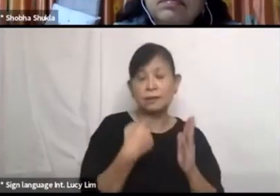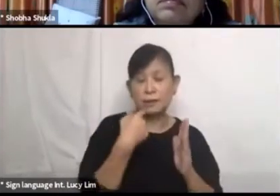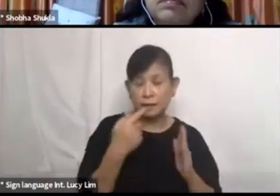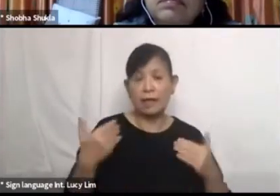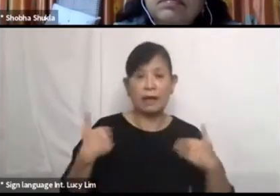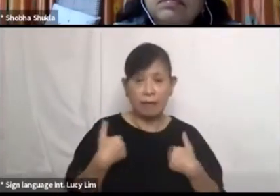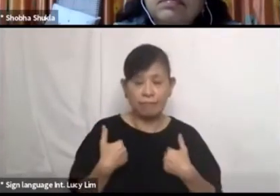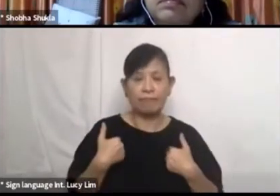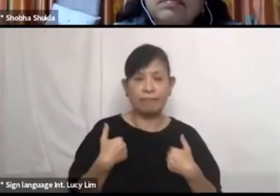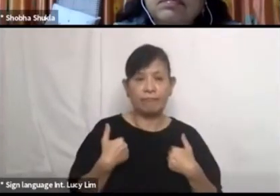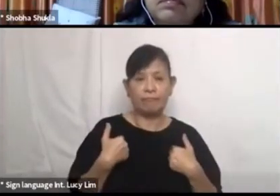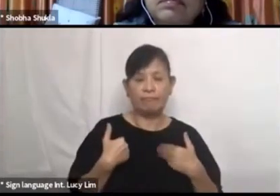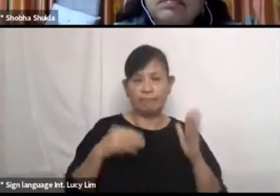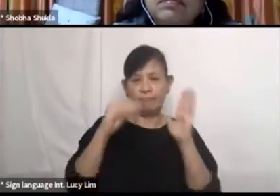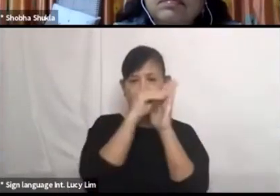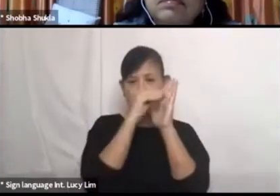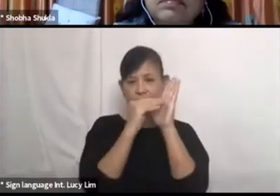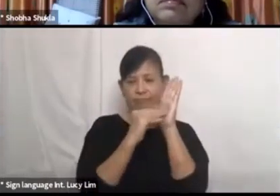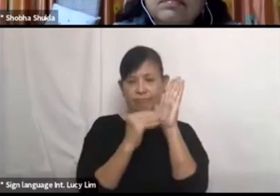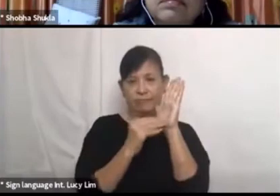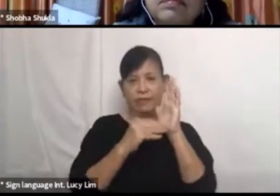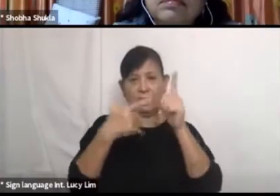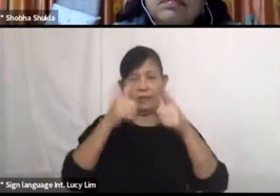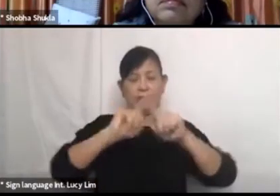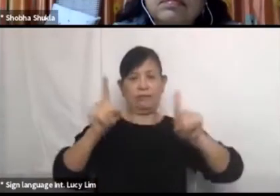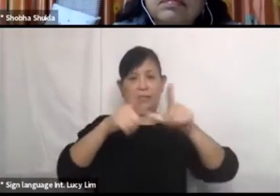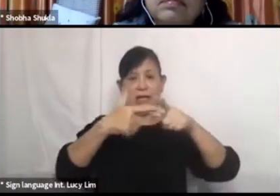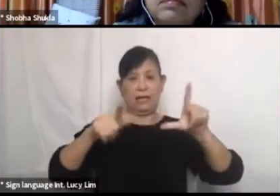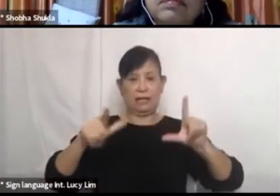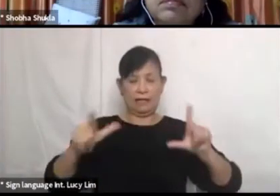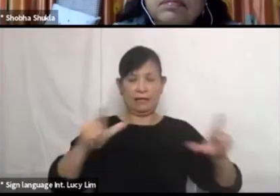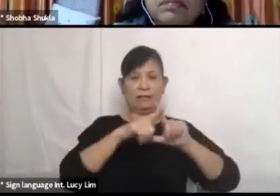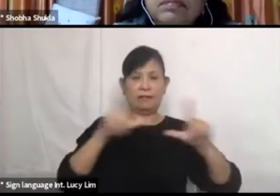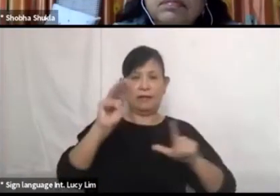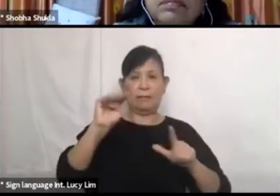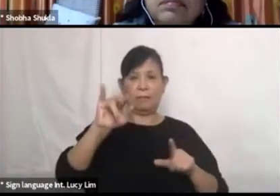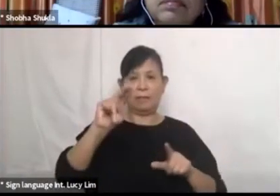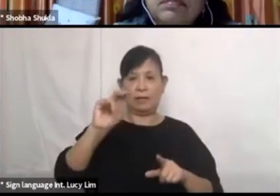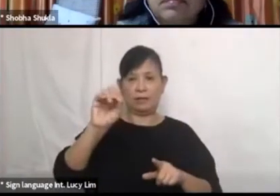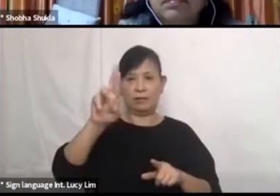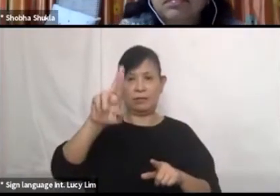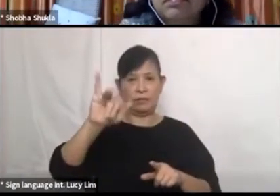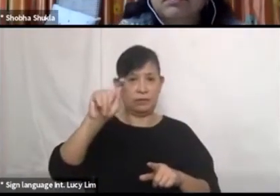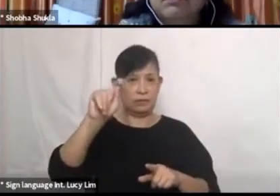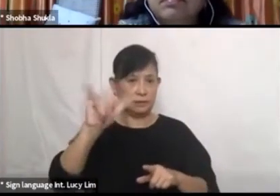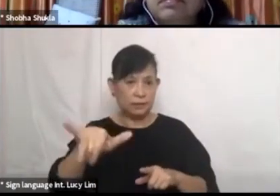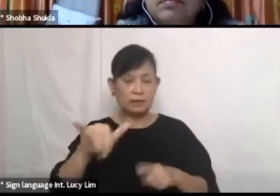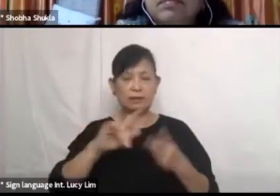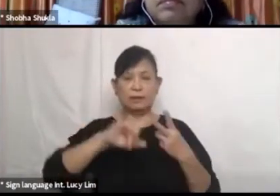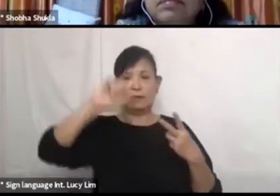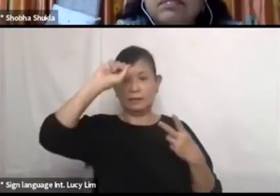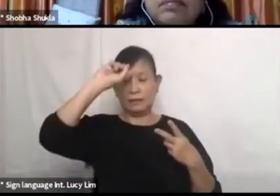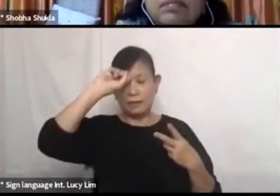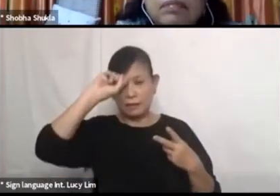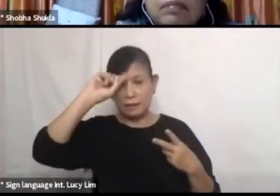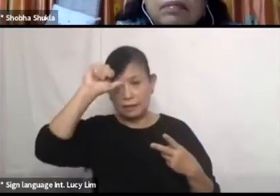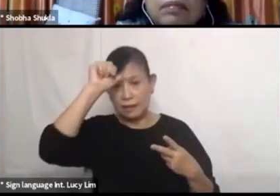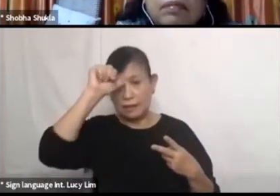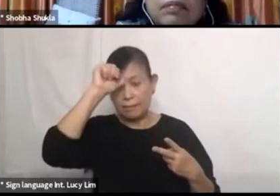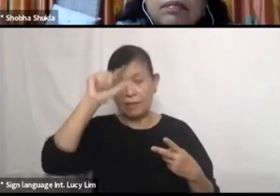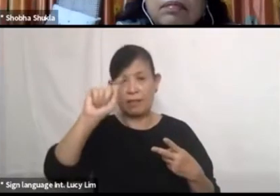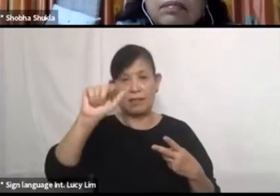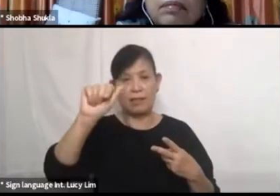for languages in terms of the majority Sinhalese language and the Tamil language. But it doesn't really talk